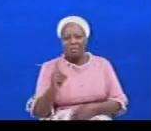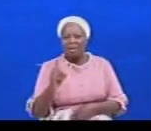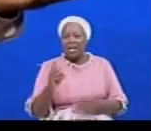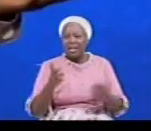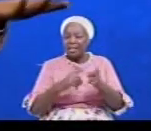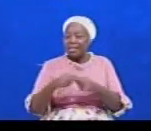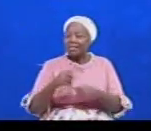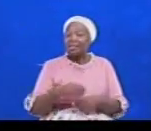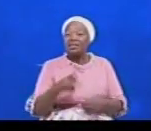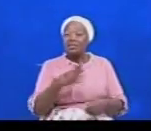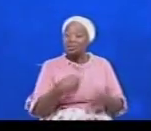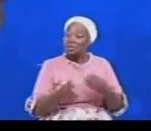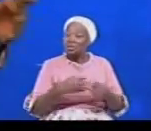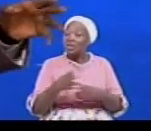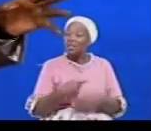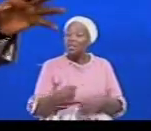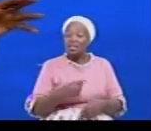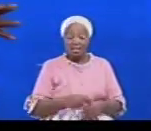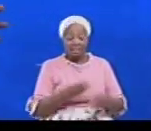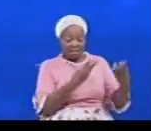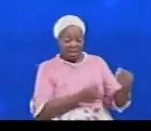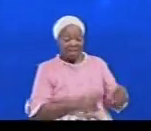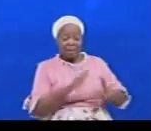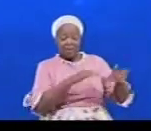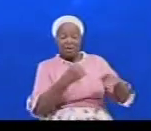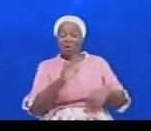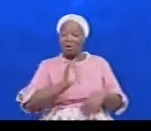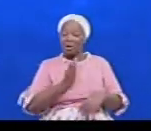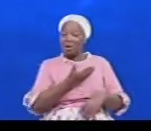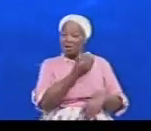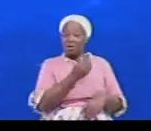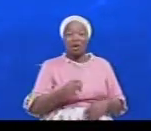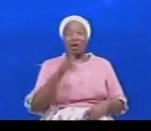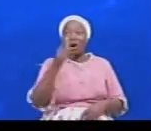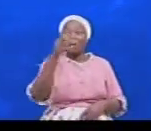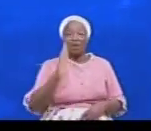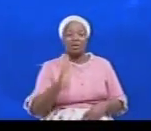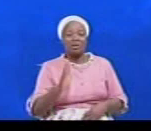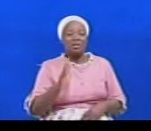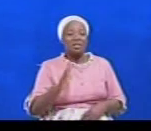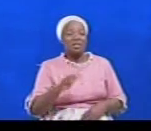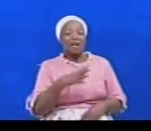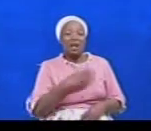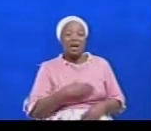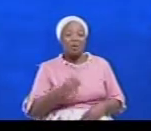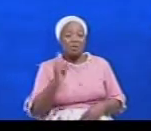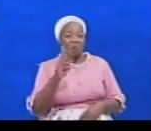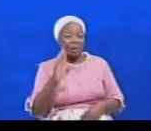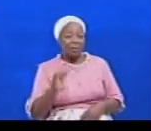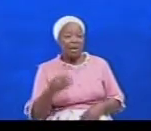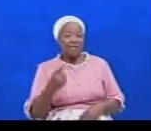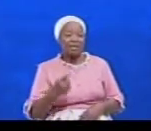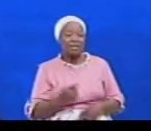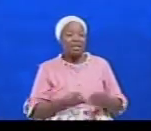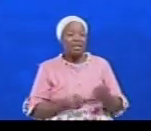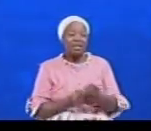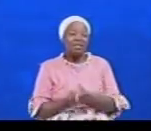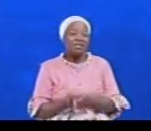of our God, whereby the day spring from on high from heaven has visited